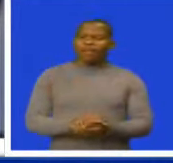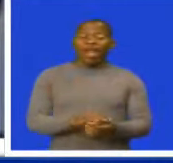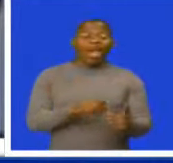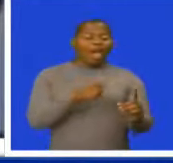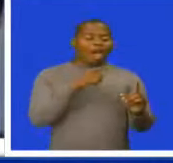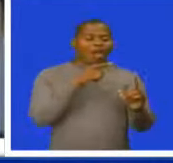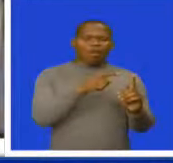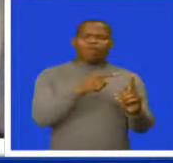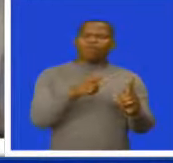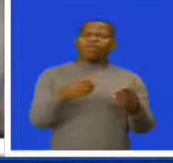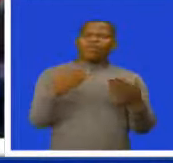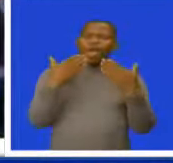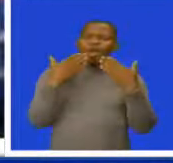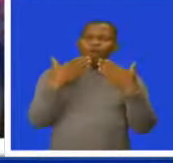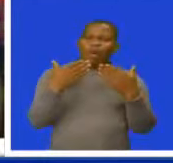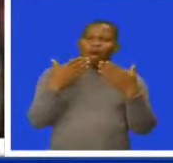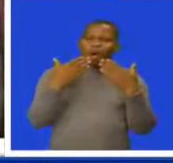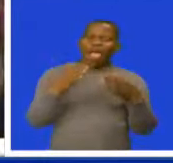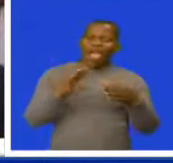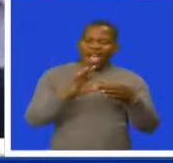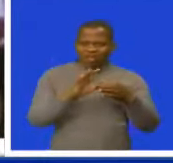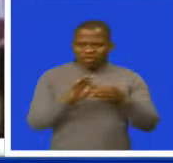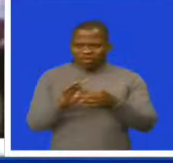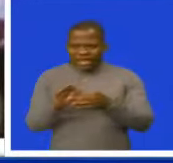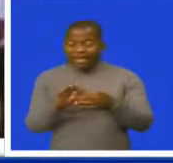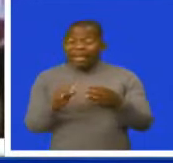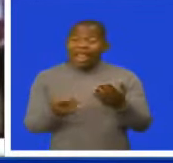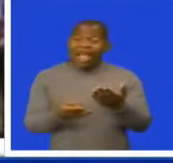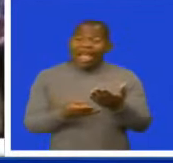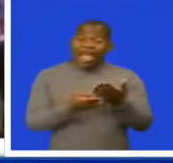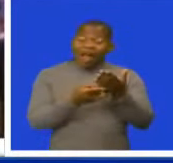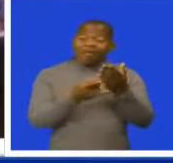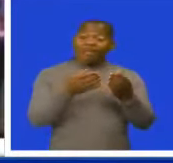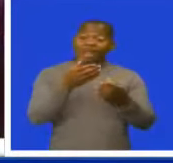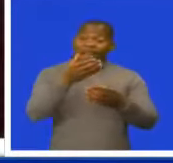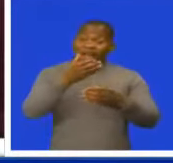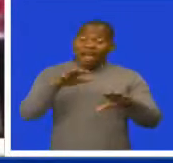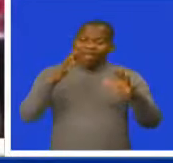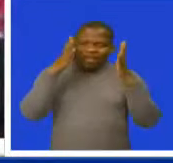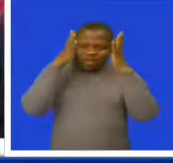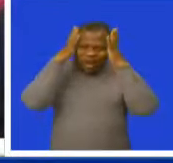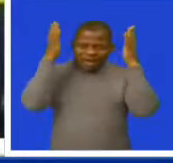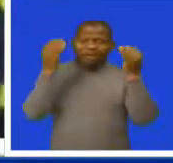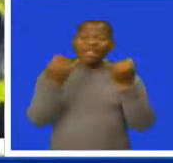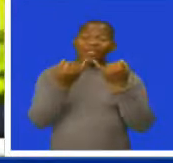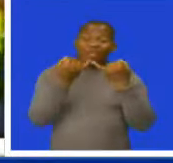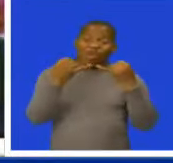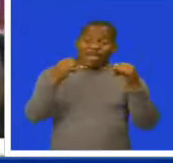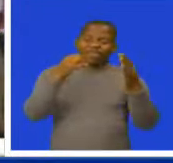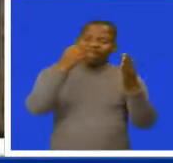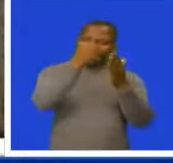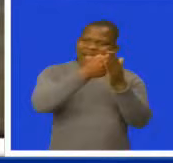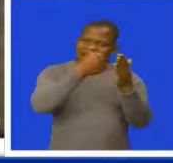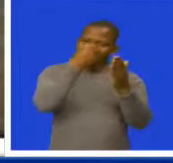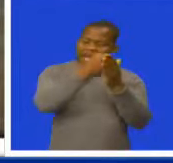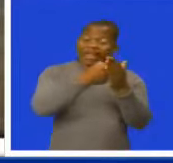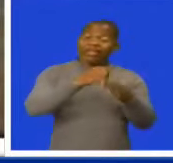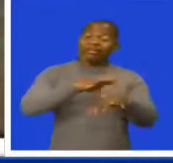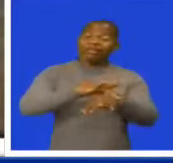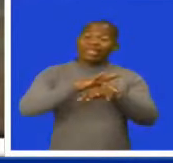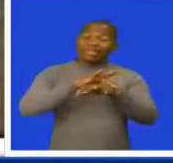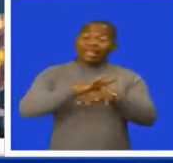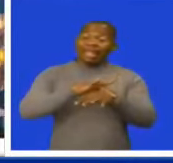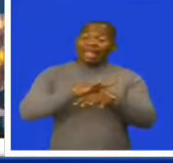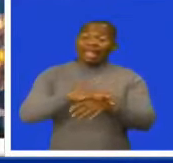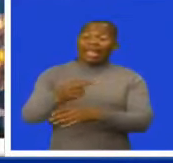letichubekako kubambisa sive semaswati ngelwati lekulwa neligciwane etindzabeni kubika Sifiso Nxumalo nginasimuva Shongwe emathenjeni